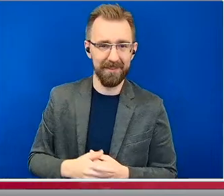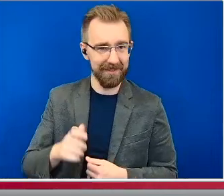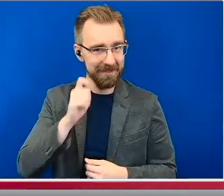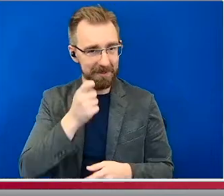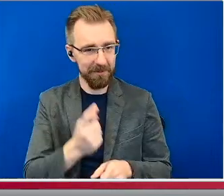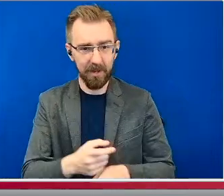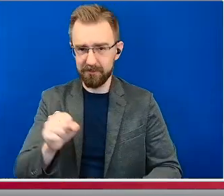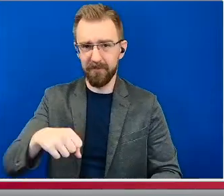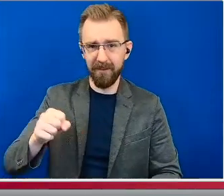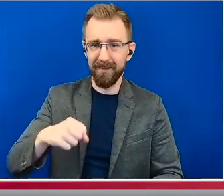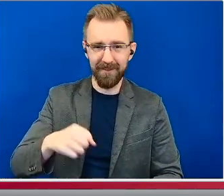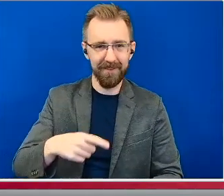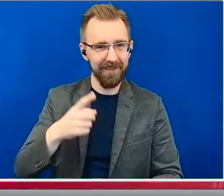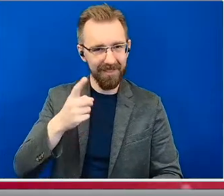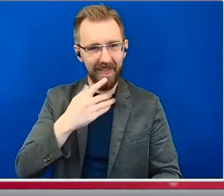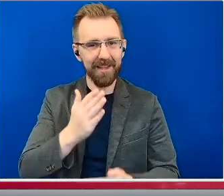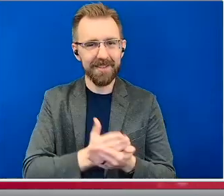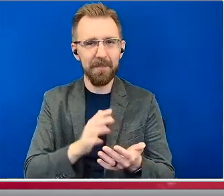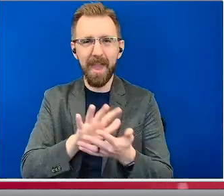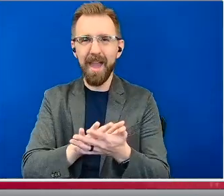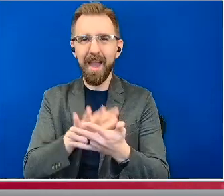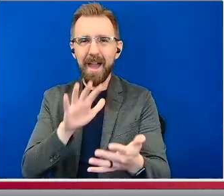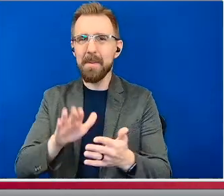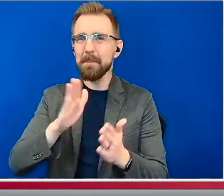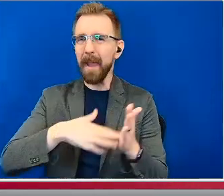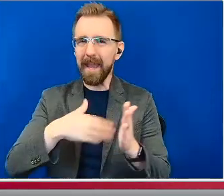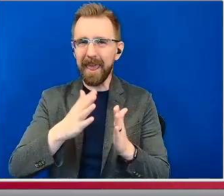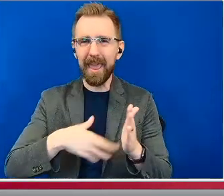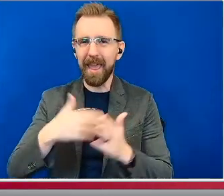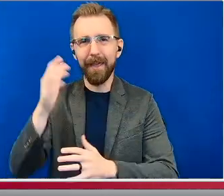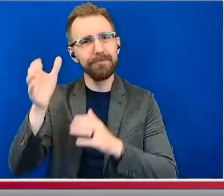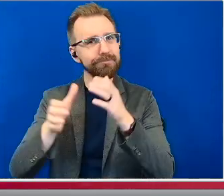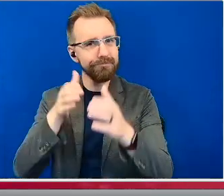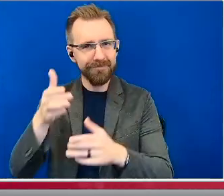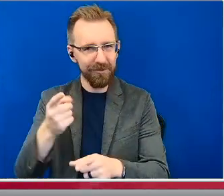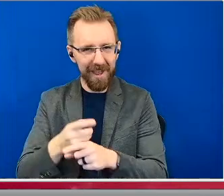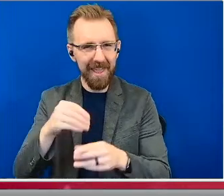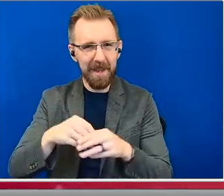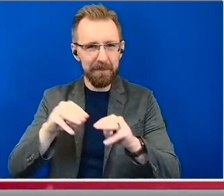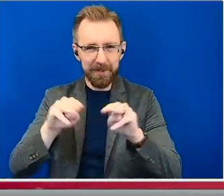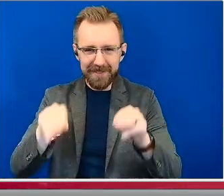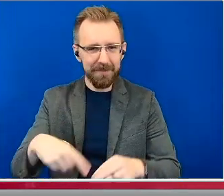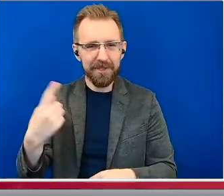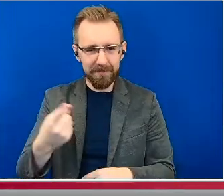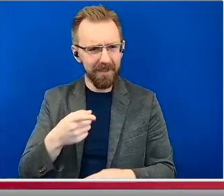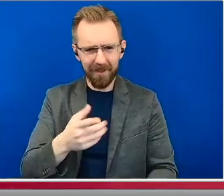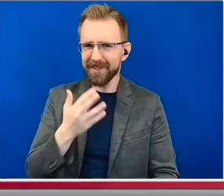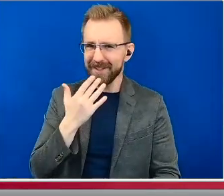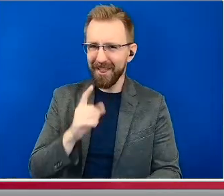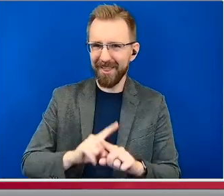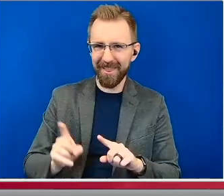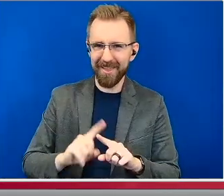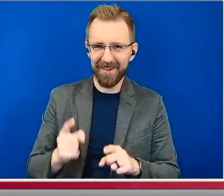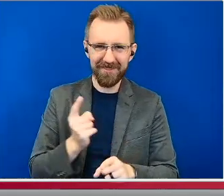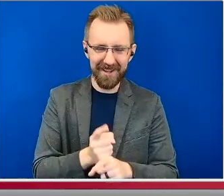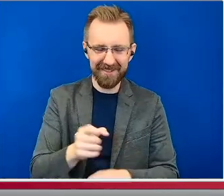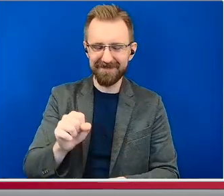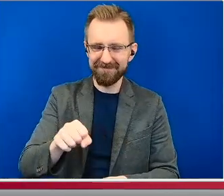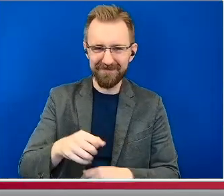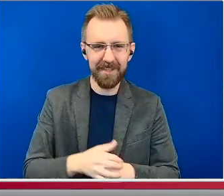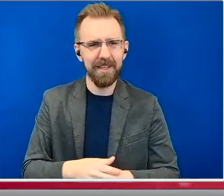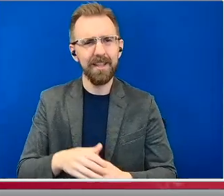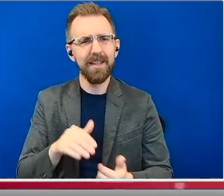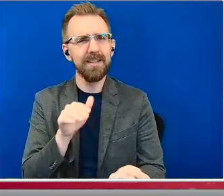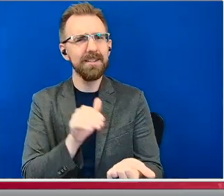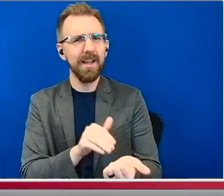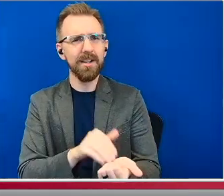some abstract painting that you're hanging in a museum or on a Quite wall. colorful, right? Yeah. There. Dr. Yarlagadda, what are we looking